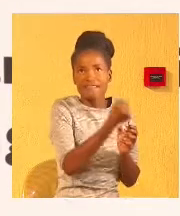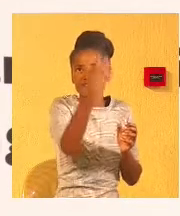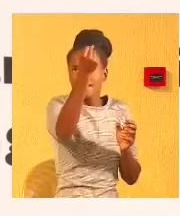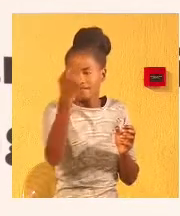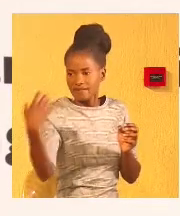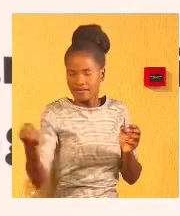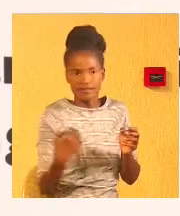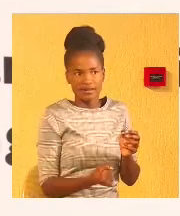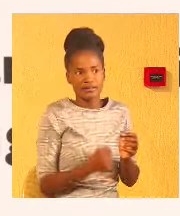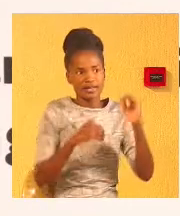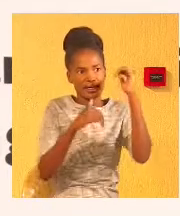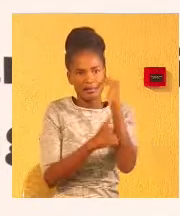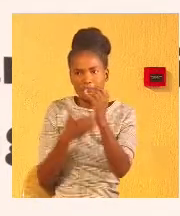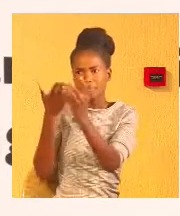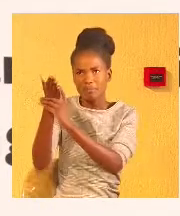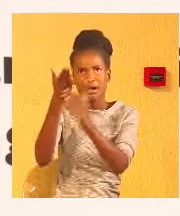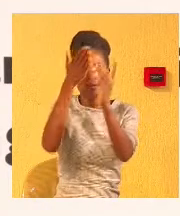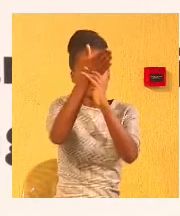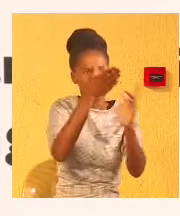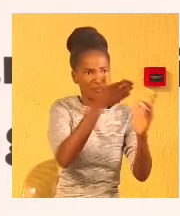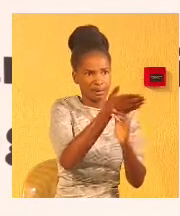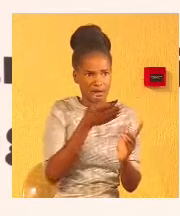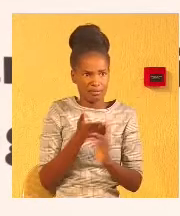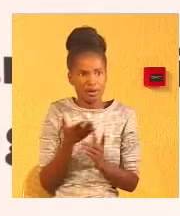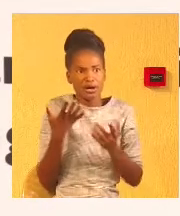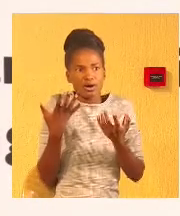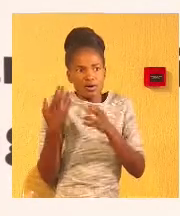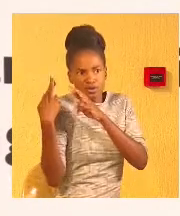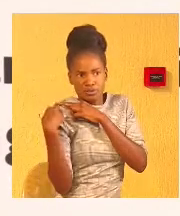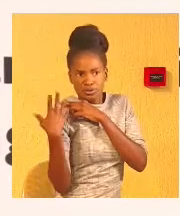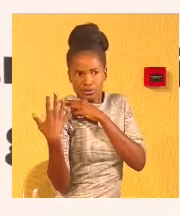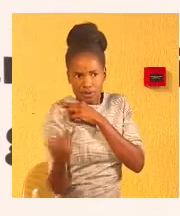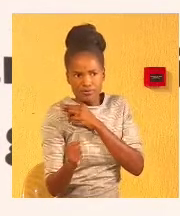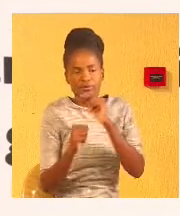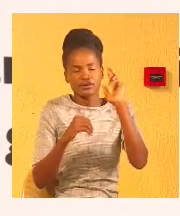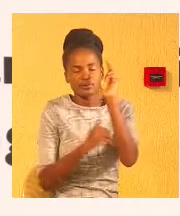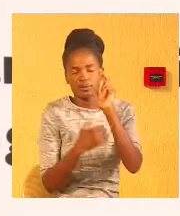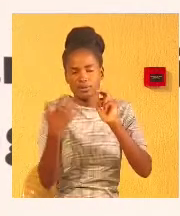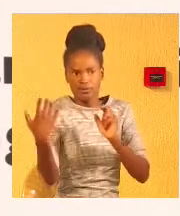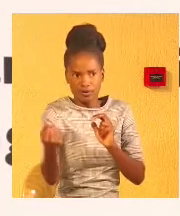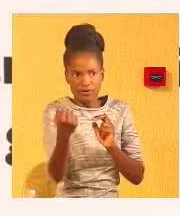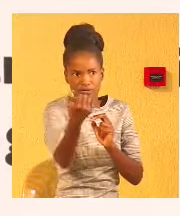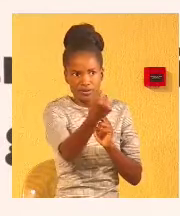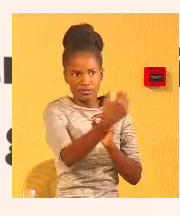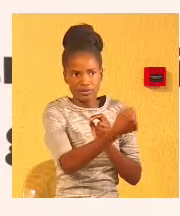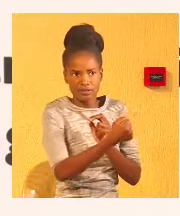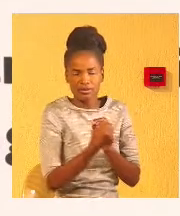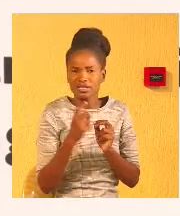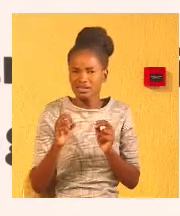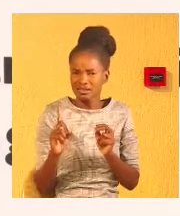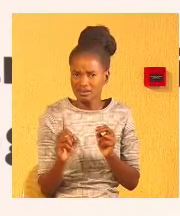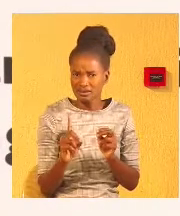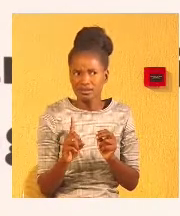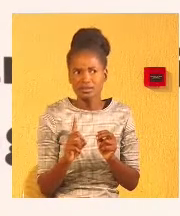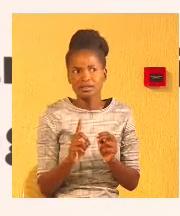these offices have been designated as delegated officials who can then,